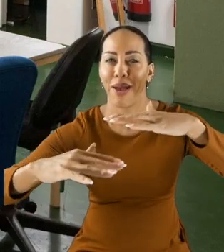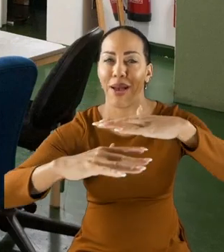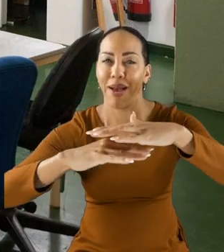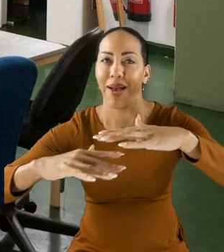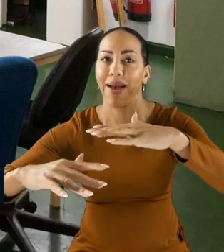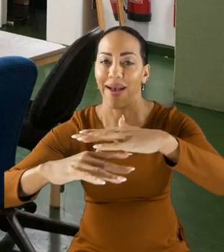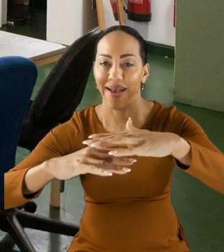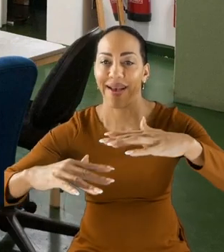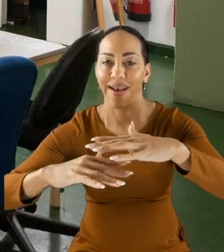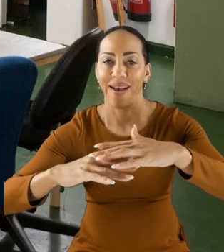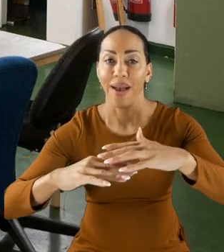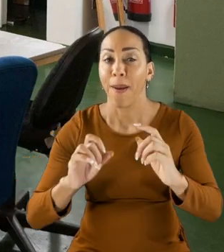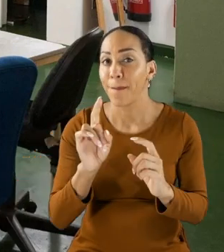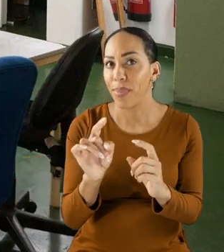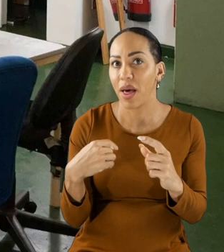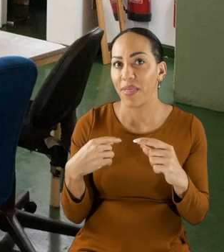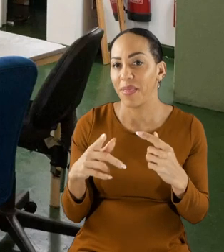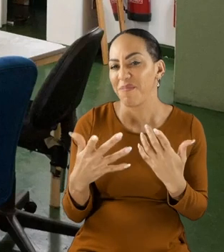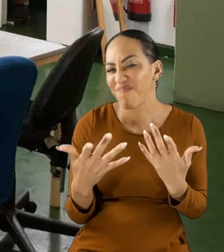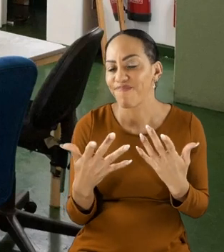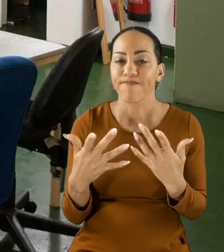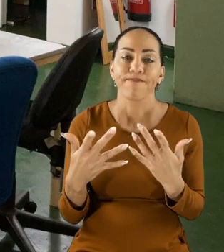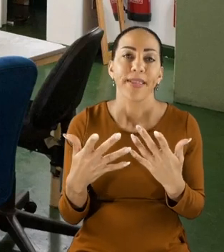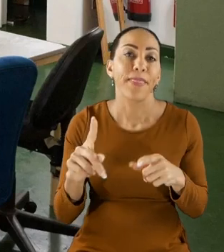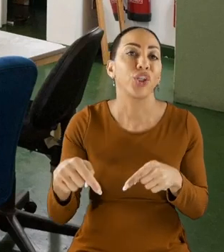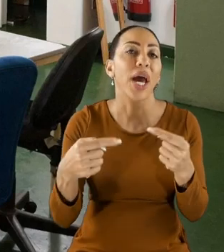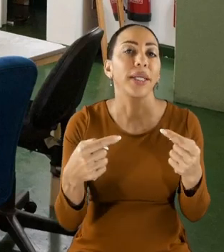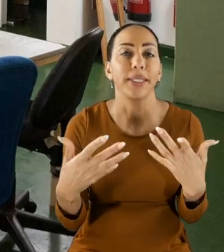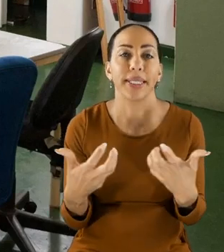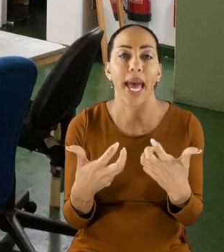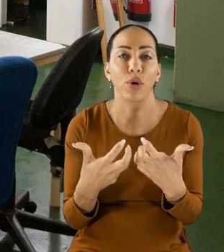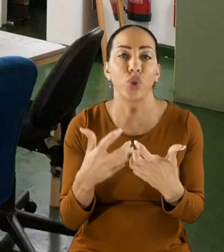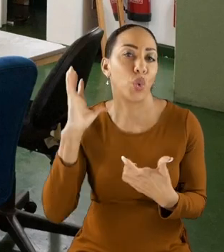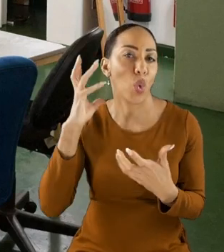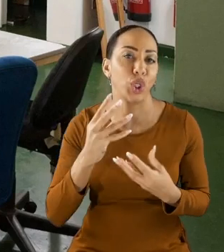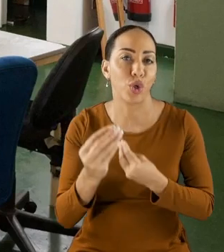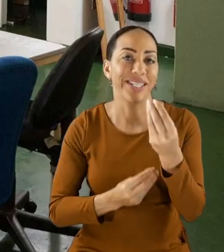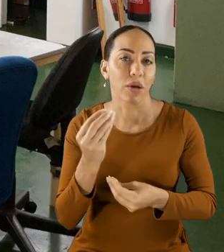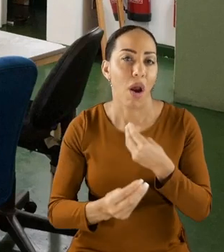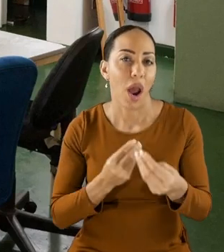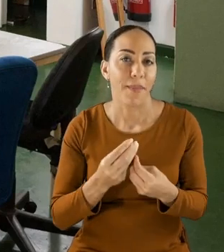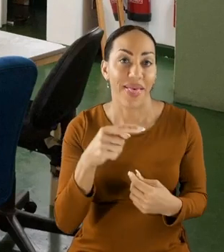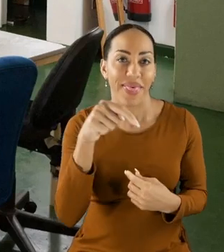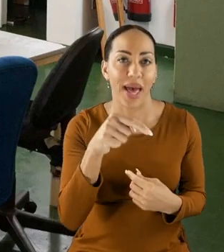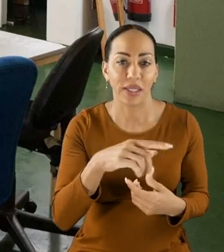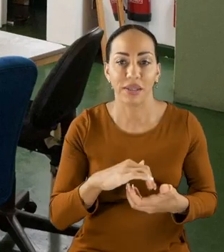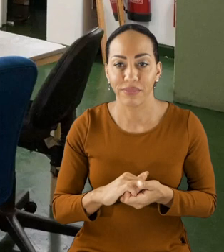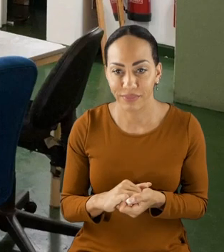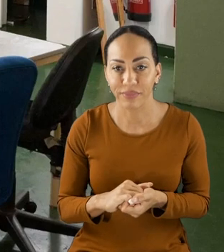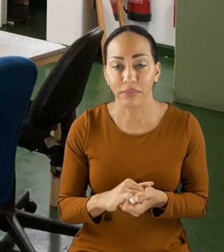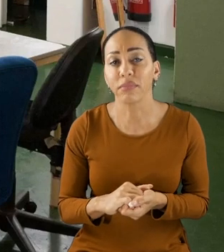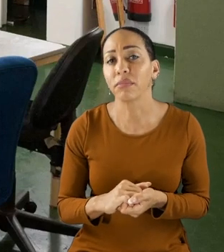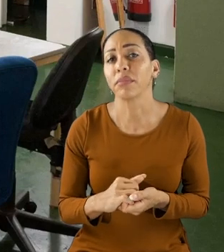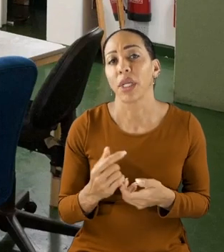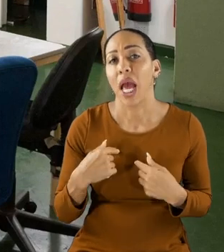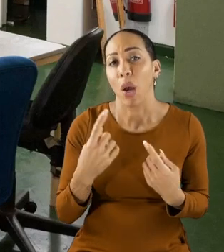But then alongside that comes the challenge of what we audio describe and what we don't, because the show has